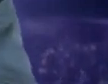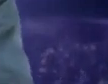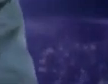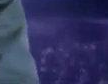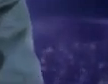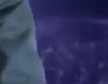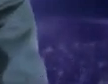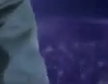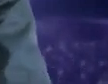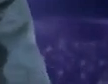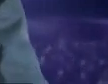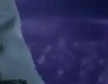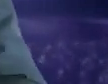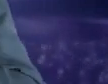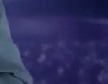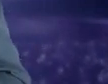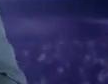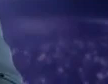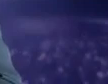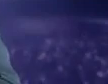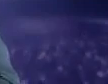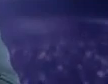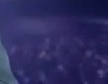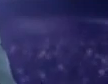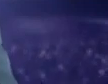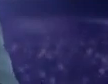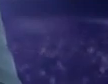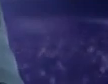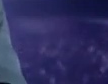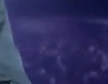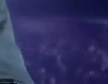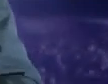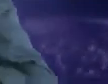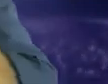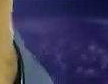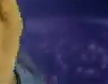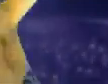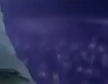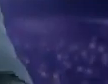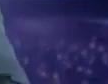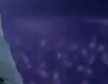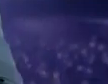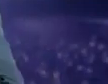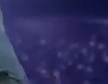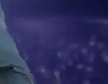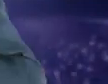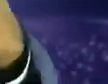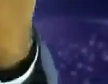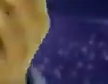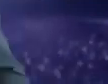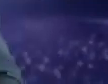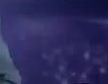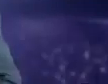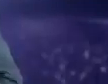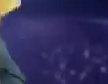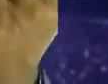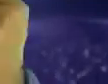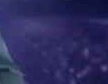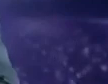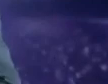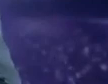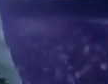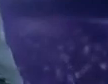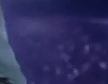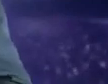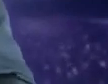gave a testimony of what the Lord did in his life. It was during one of the leadership meetings some